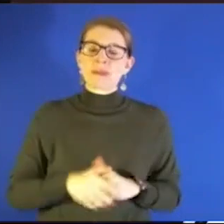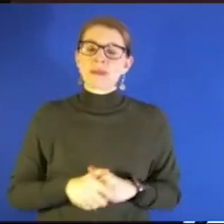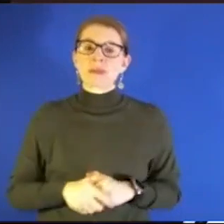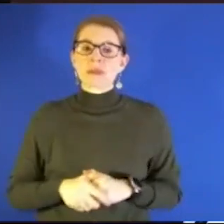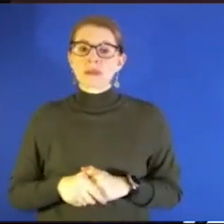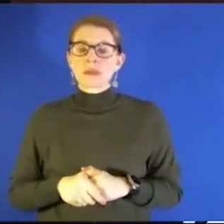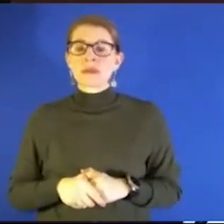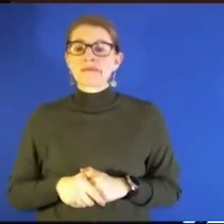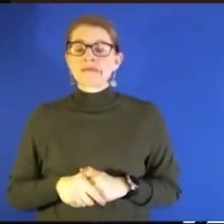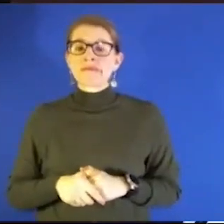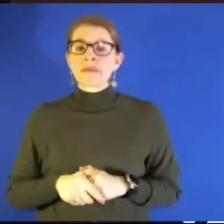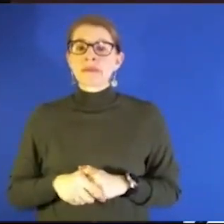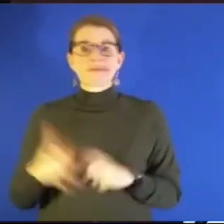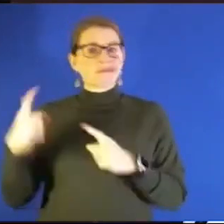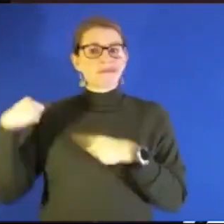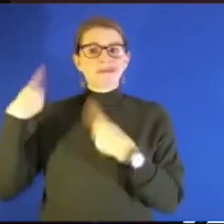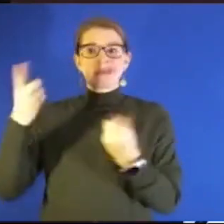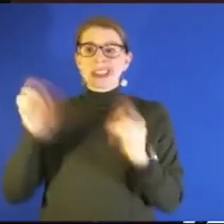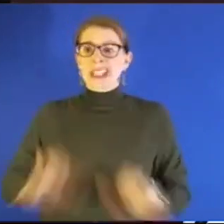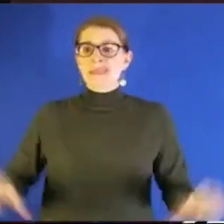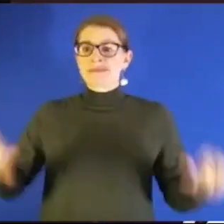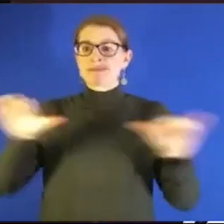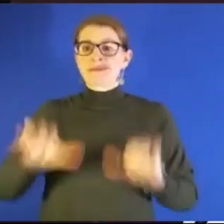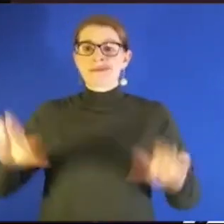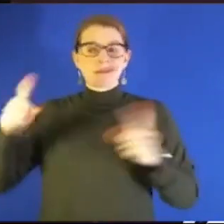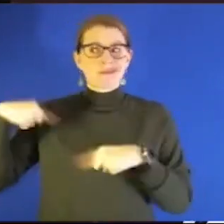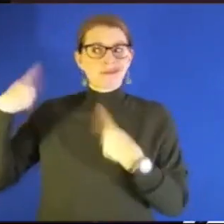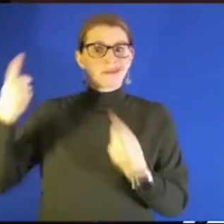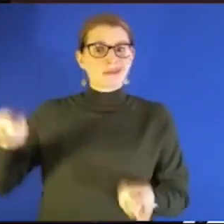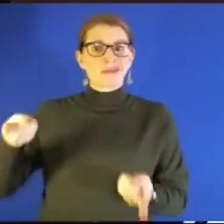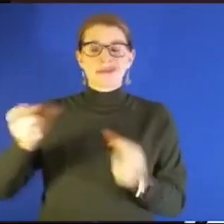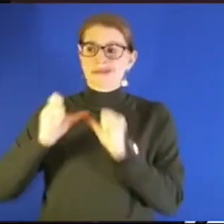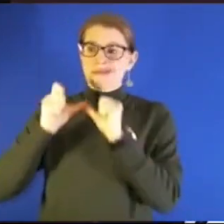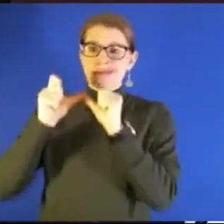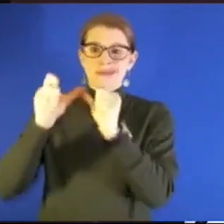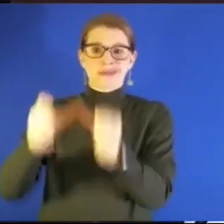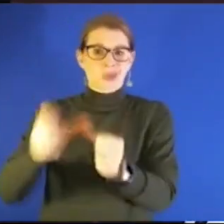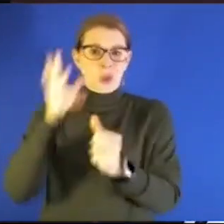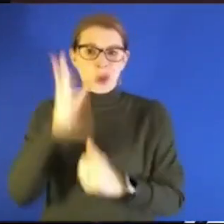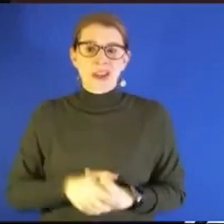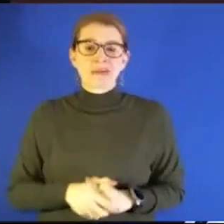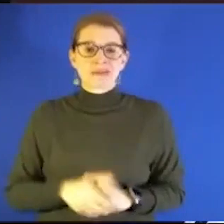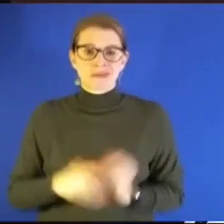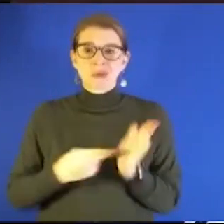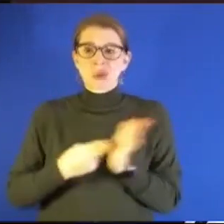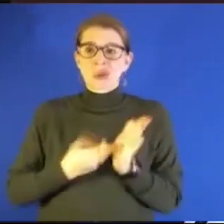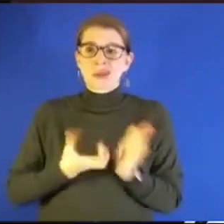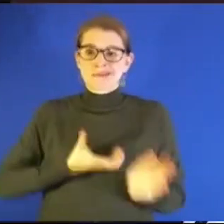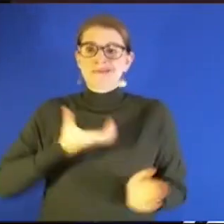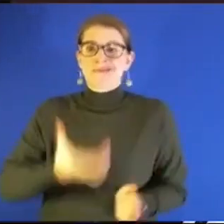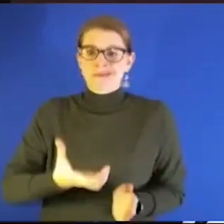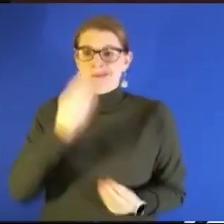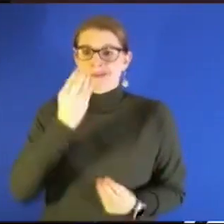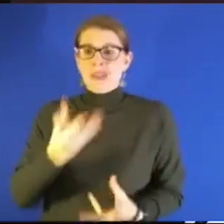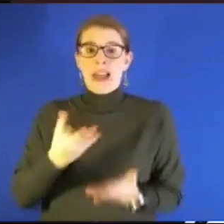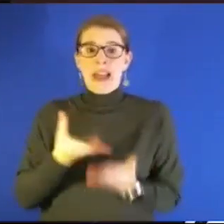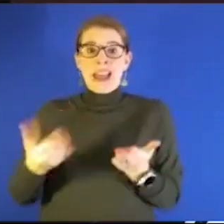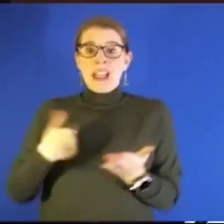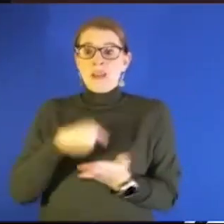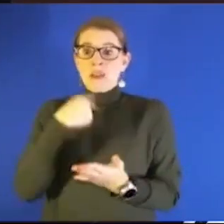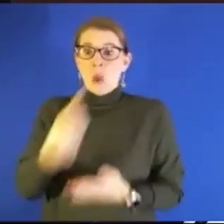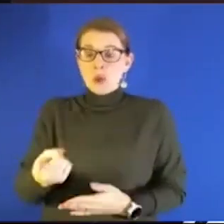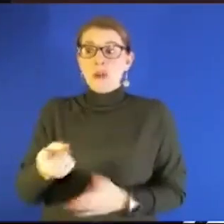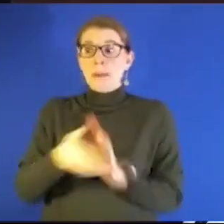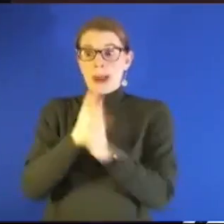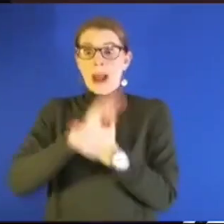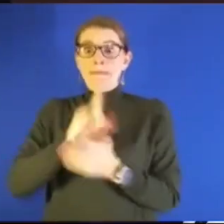mark the entire time, and we're going to keep making that mark. And I think the other thing to remember is that things we've told you have largely come true because we